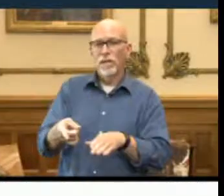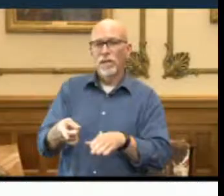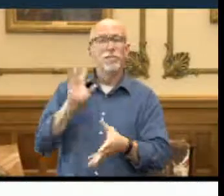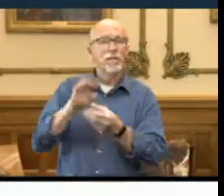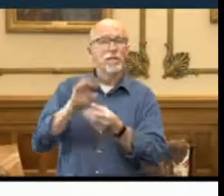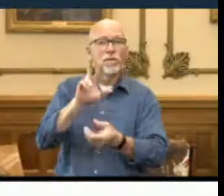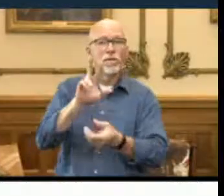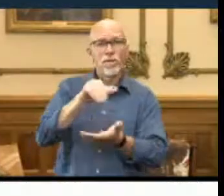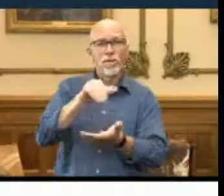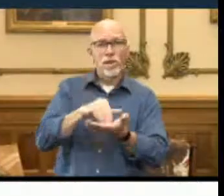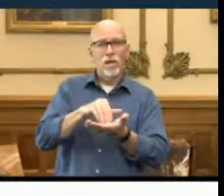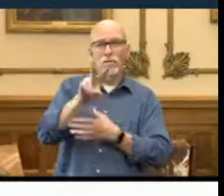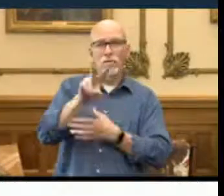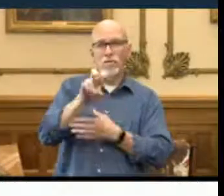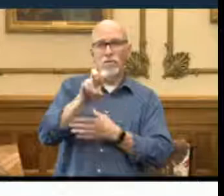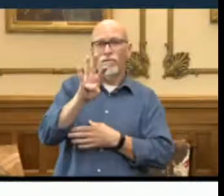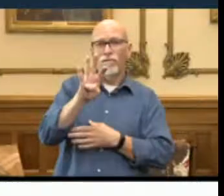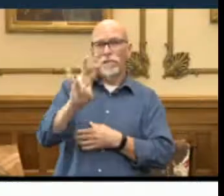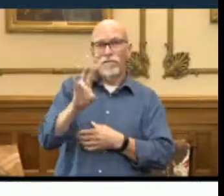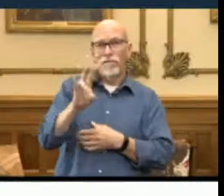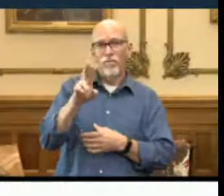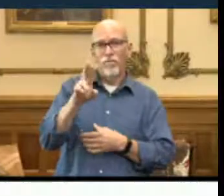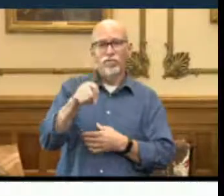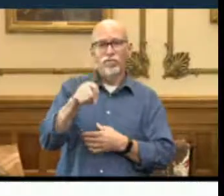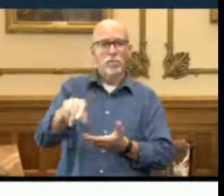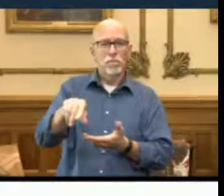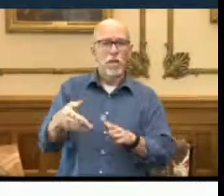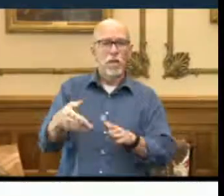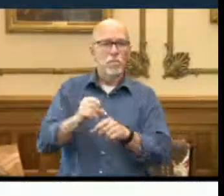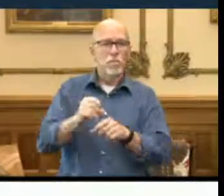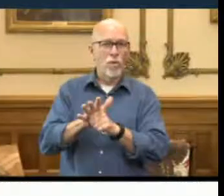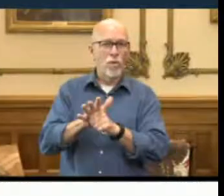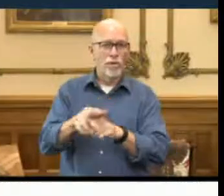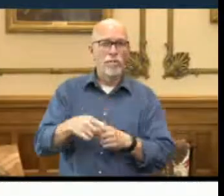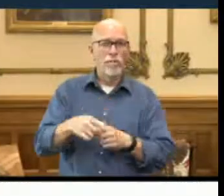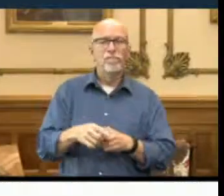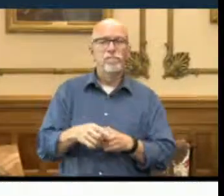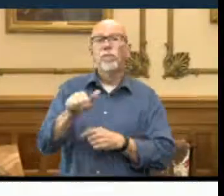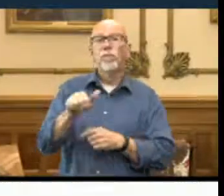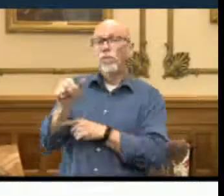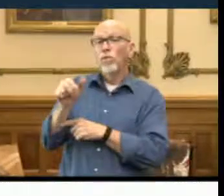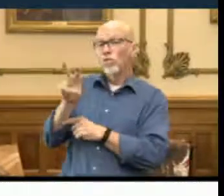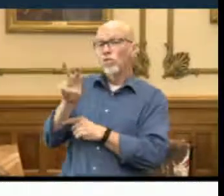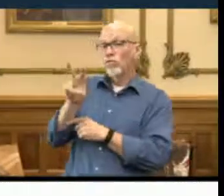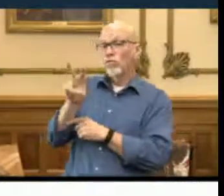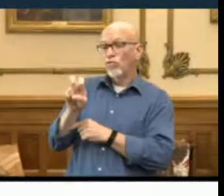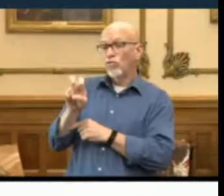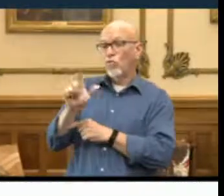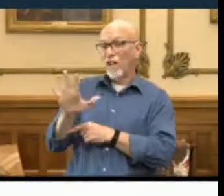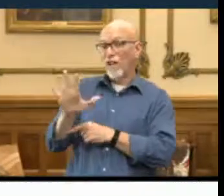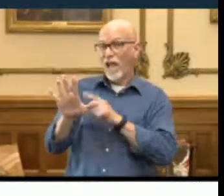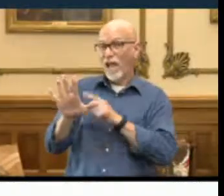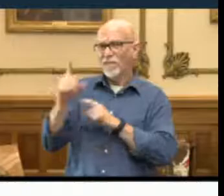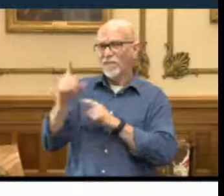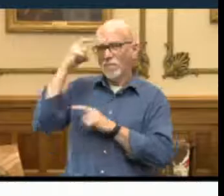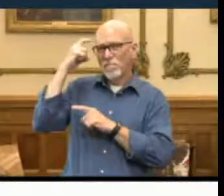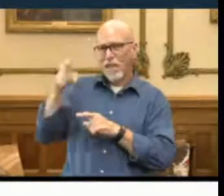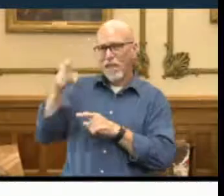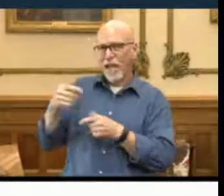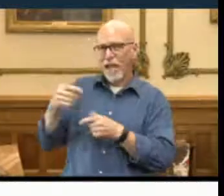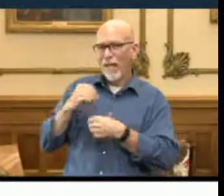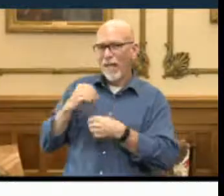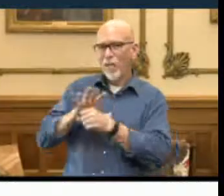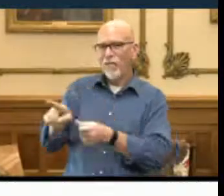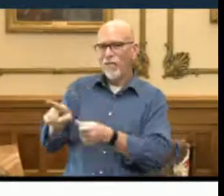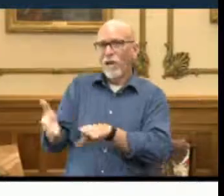date, 3,247 Hoosiers have died of COVID-19, and another 225 are believed to have died from